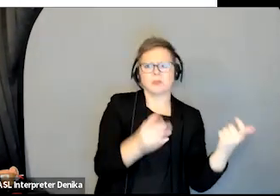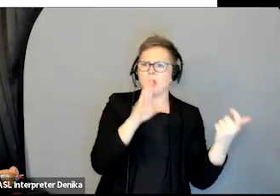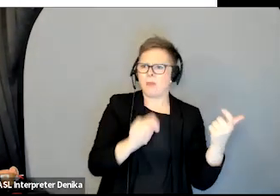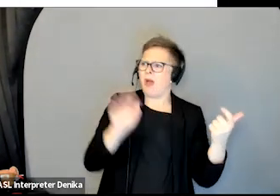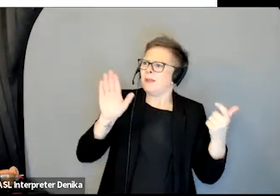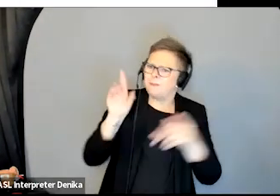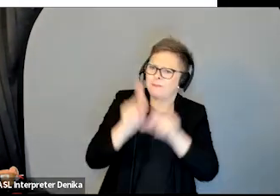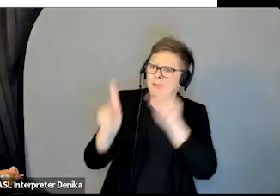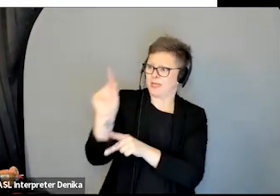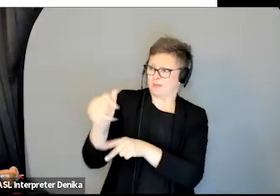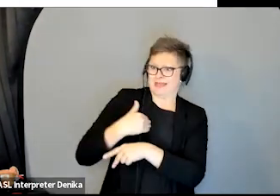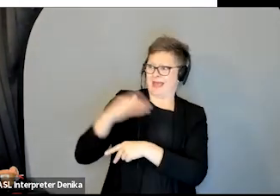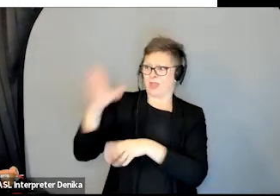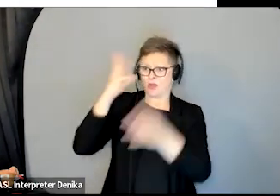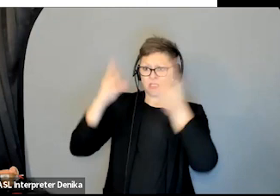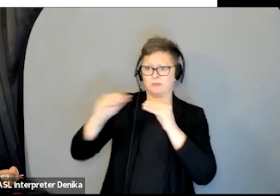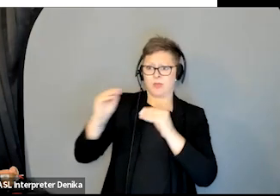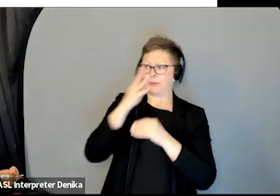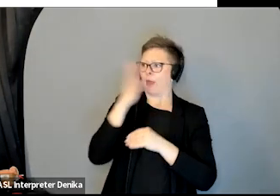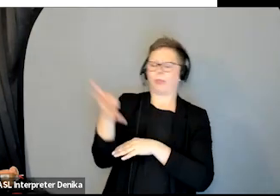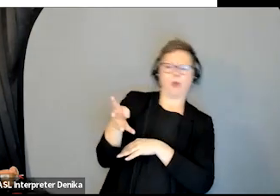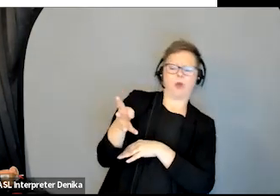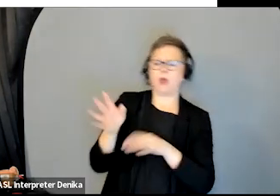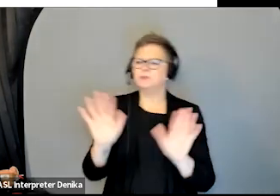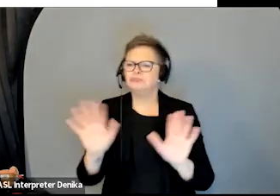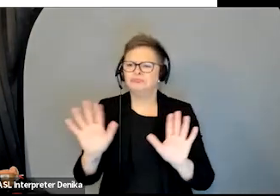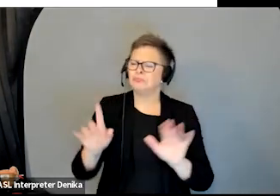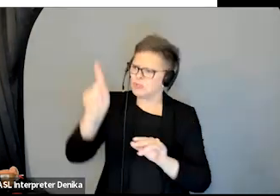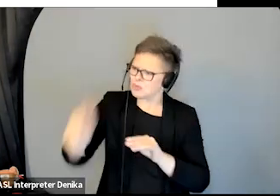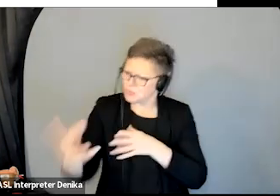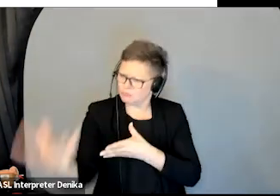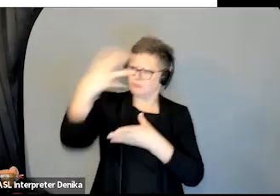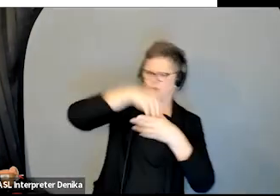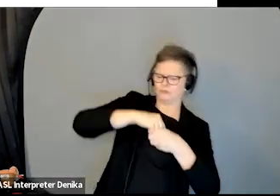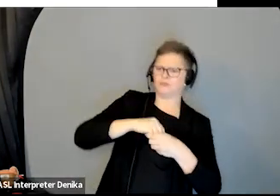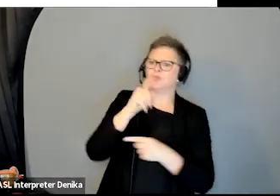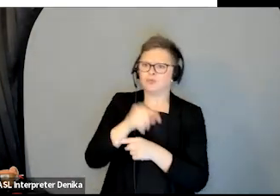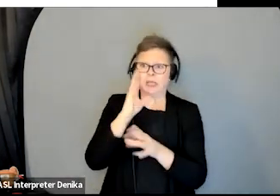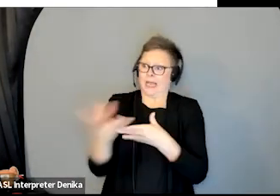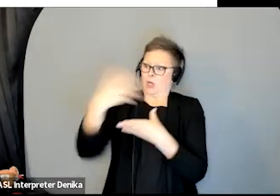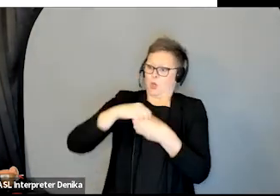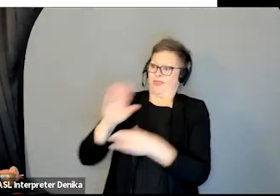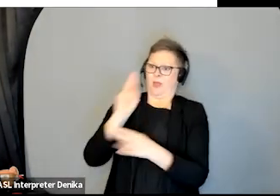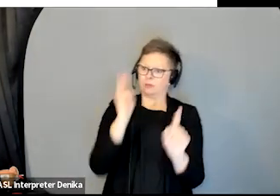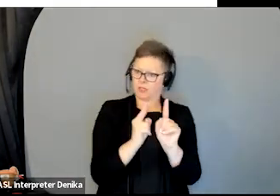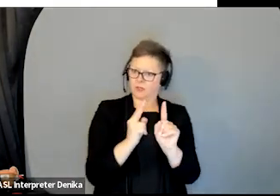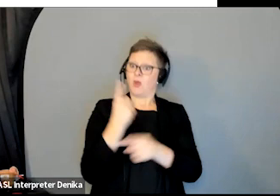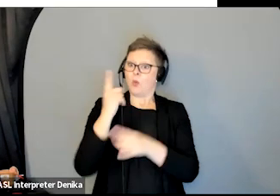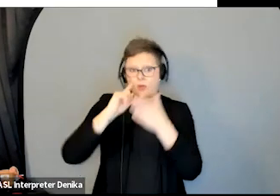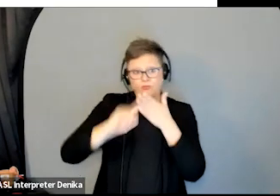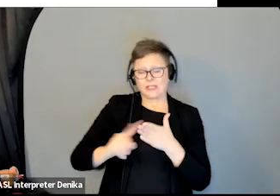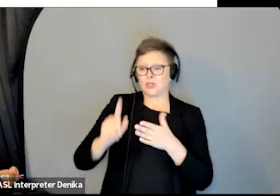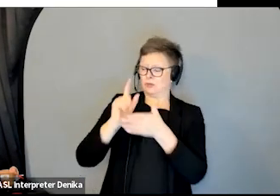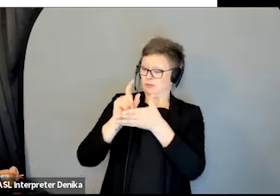people with disabilities regarding how the new normal workplace should look in the post-pandemic world. In one study, the authors remarked